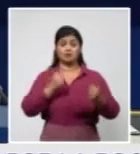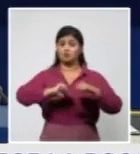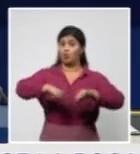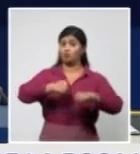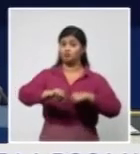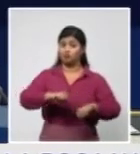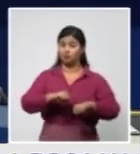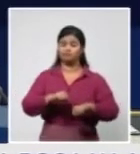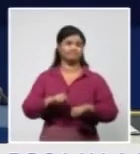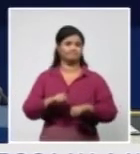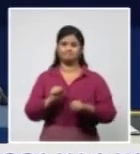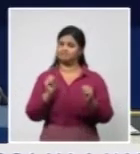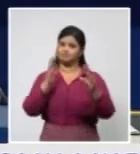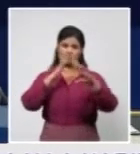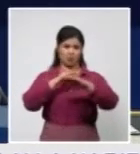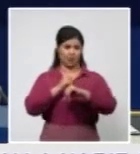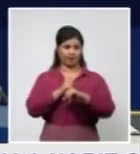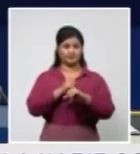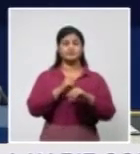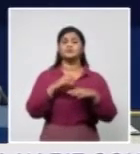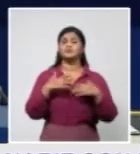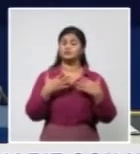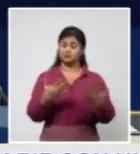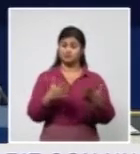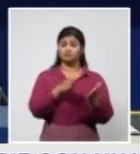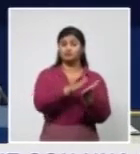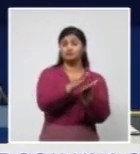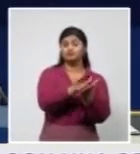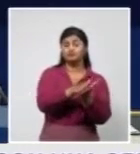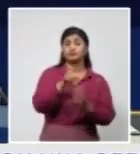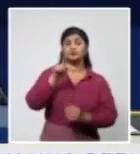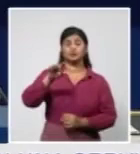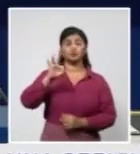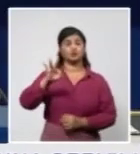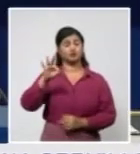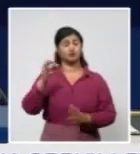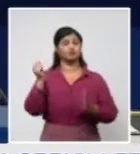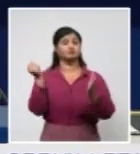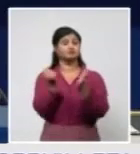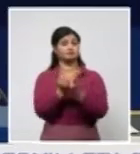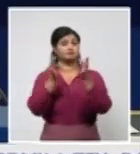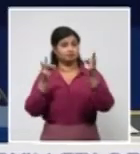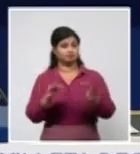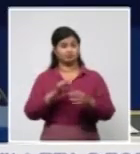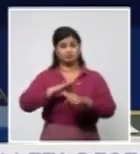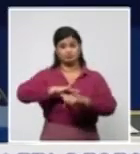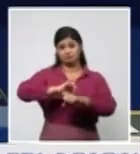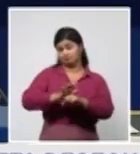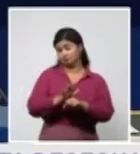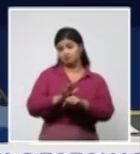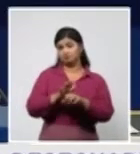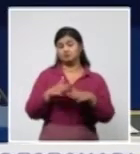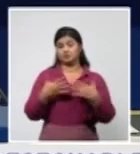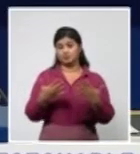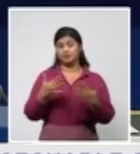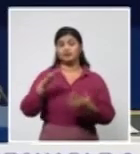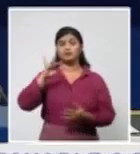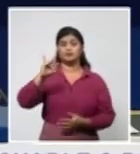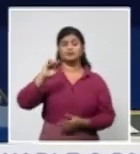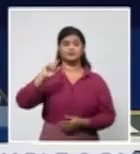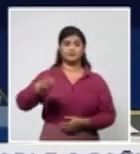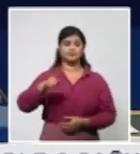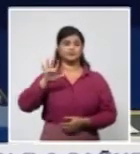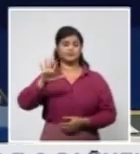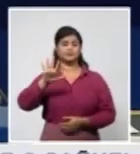ongoing to locate the source of infection in 120 previously confirmed cases. Of